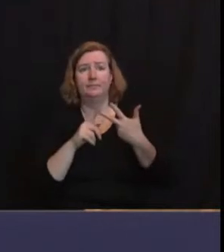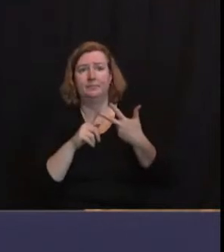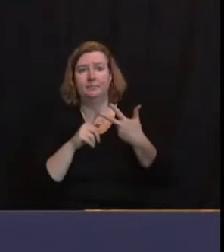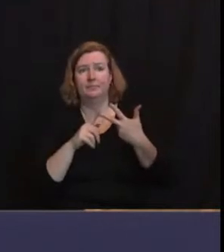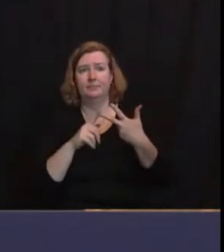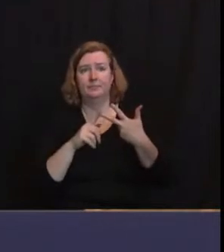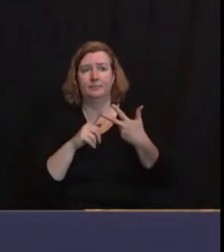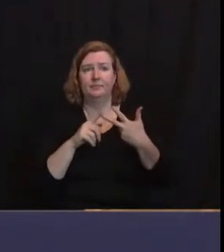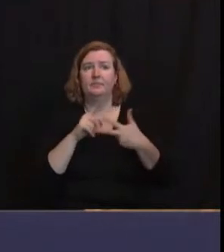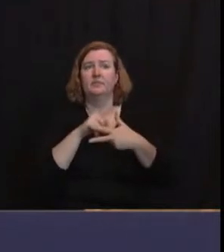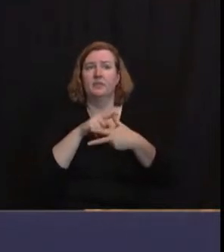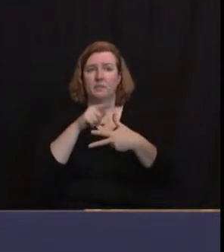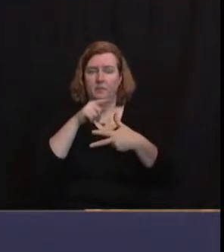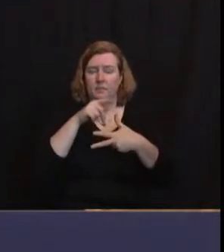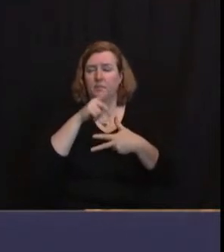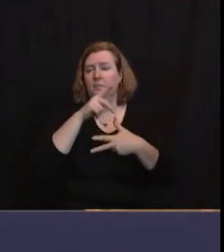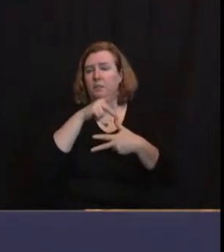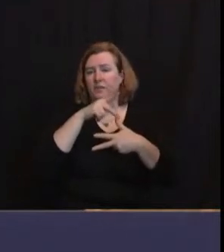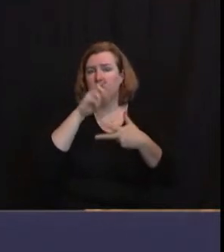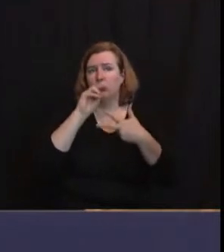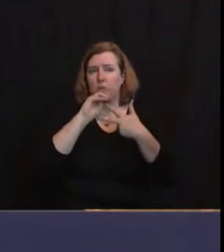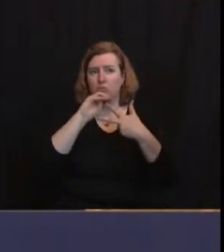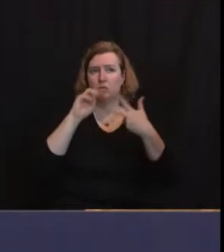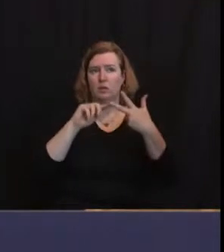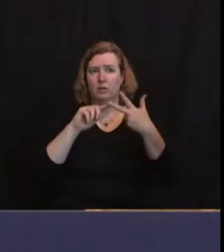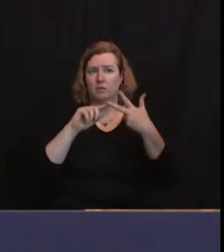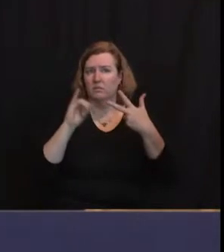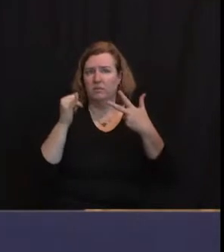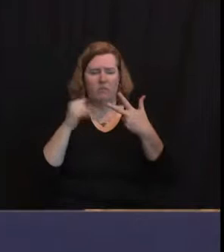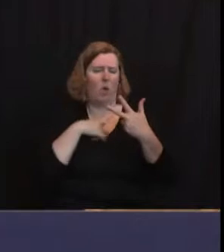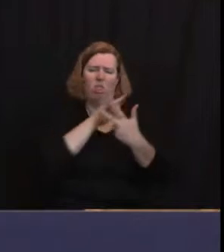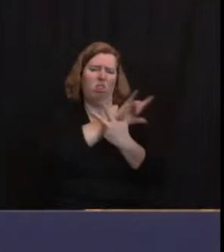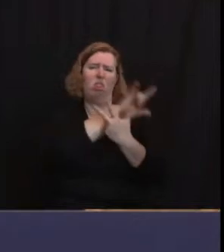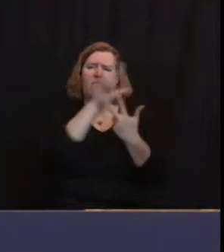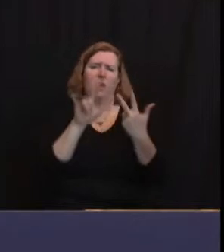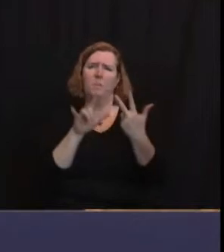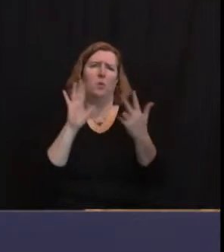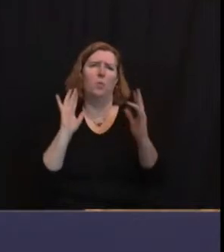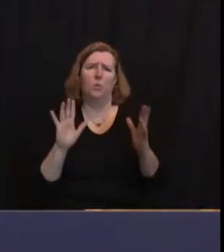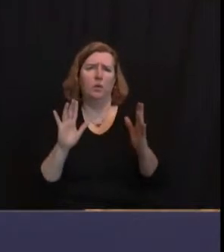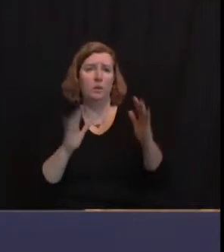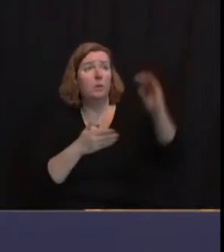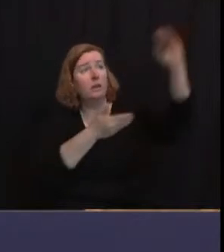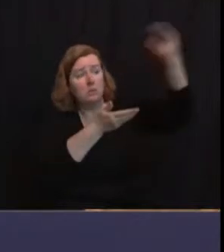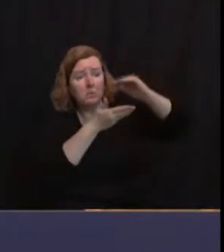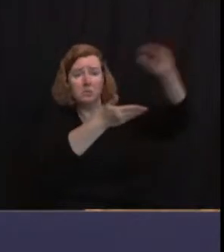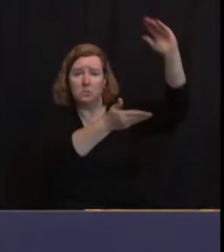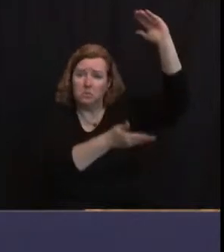there's no, we love them all and we'll take them all. If you're going to have big variability, I don't